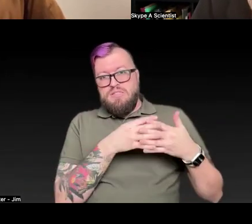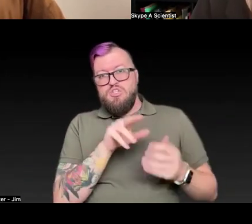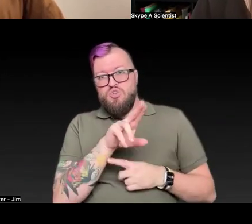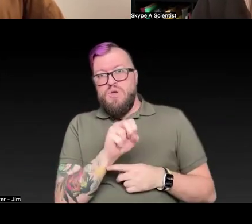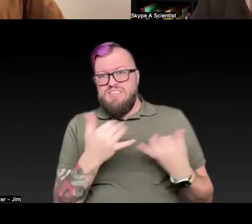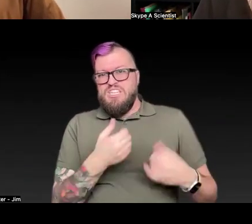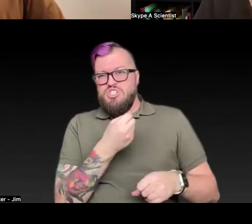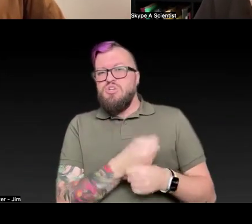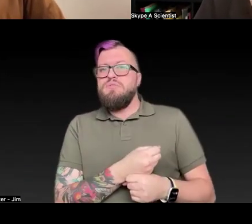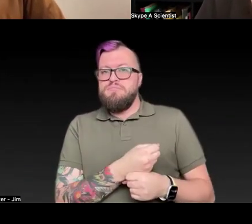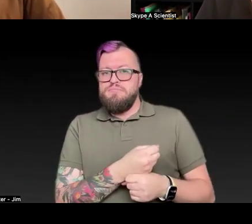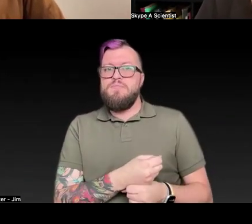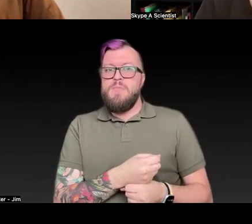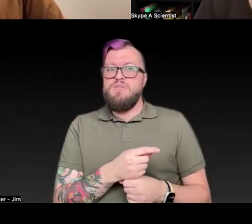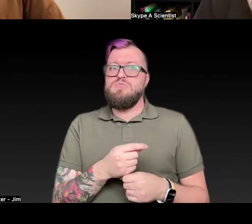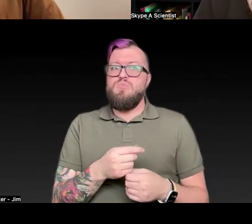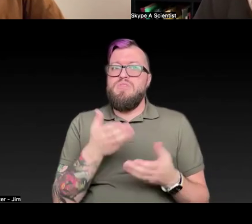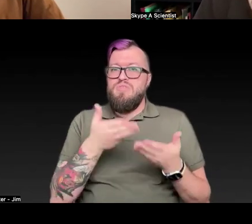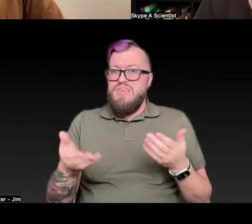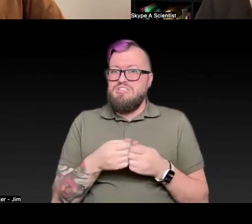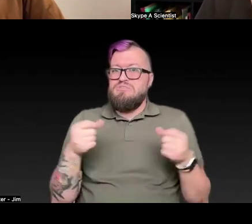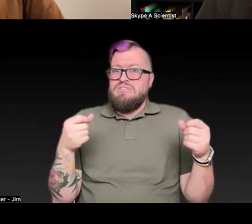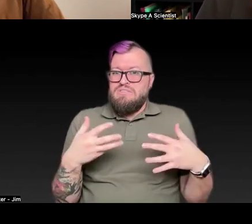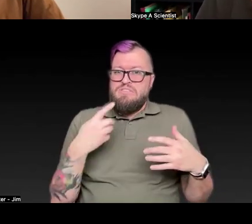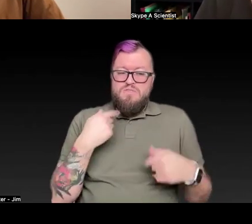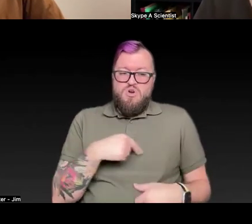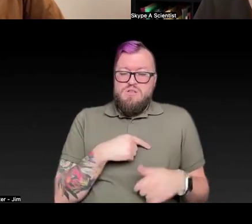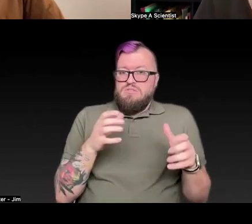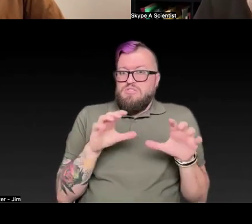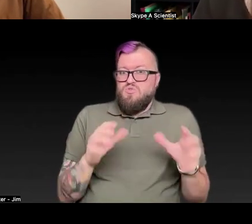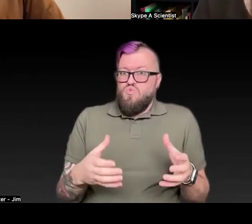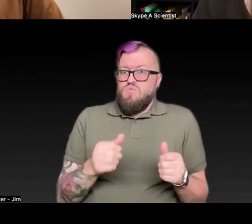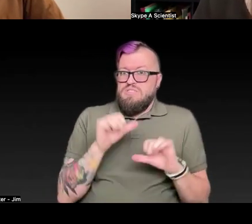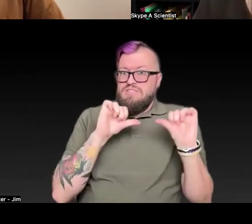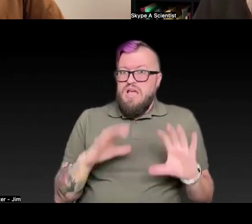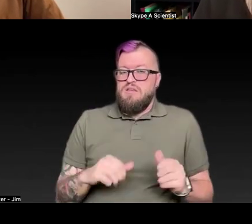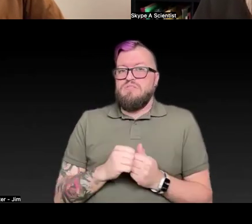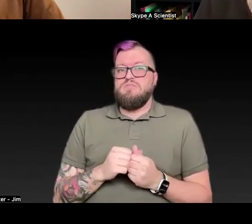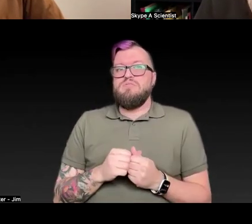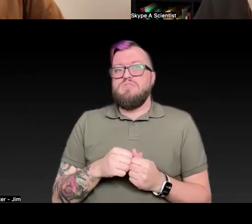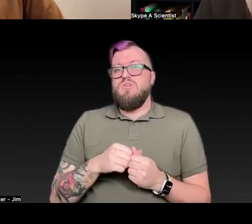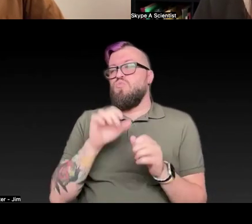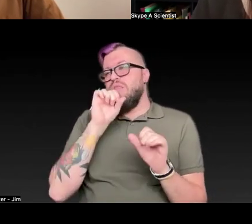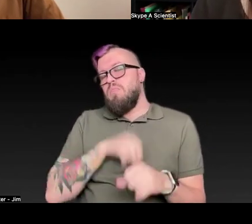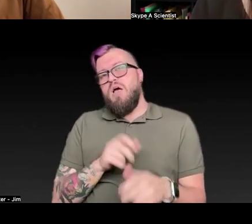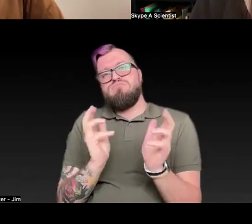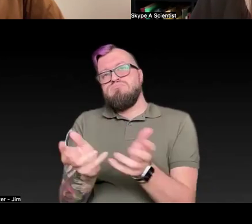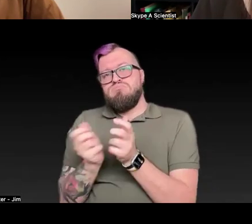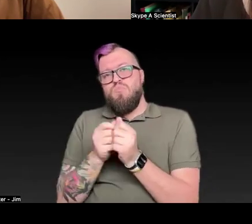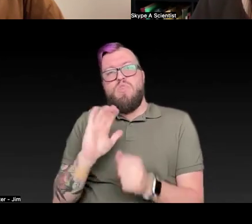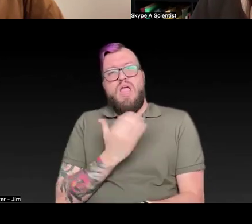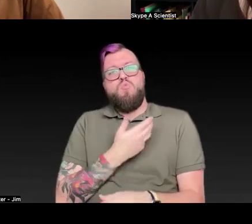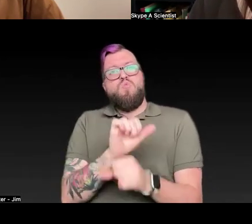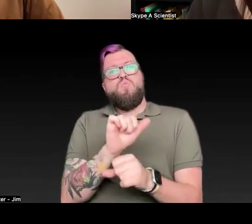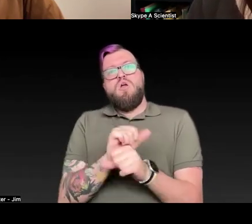year. Things are a little scary for us as a group, and we really, really love talking with you all about the work that we do, why